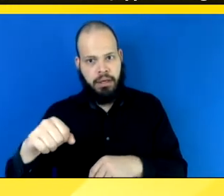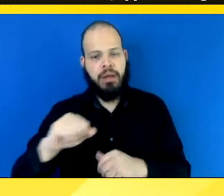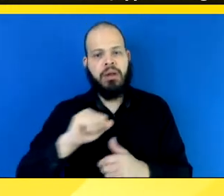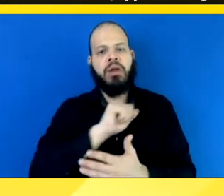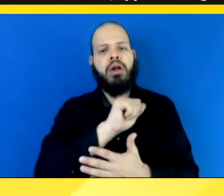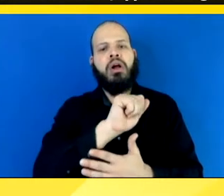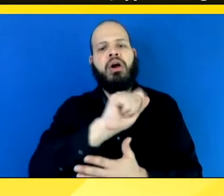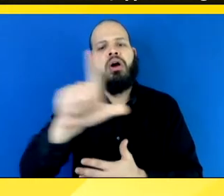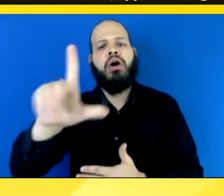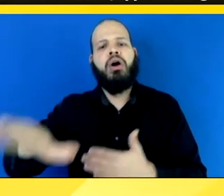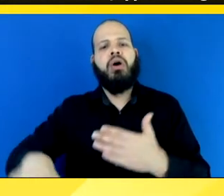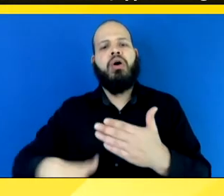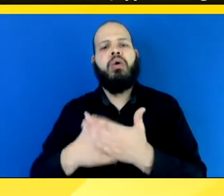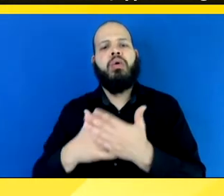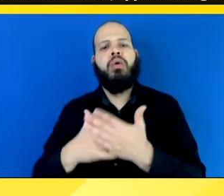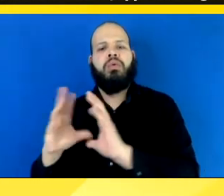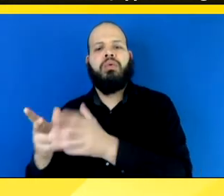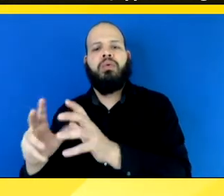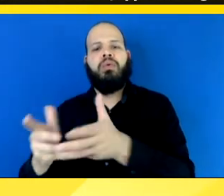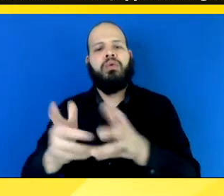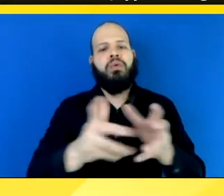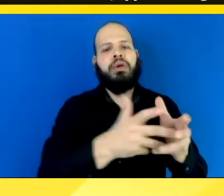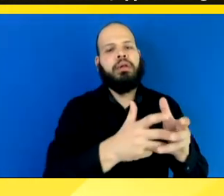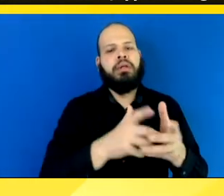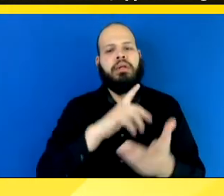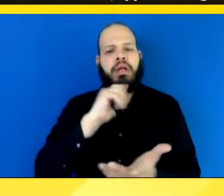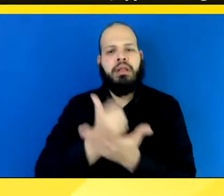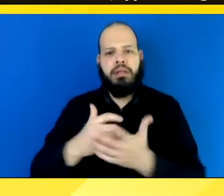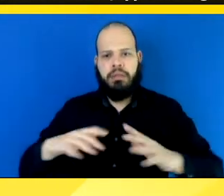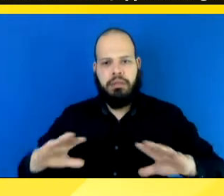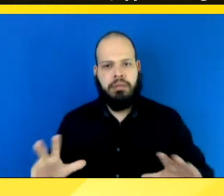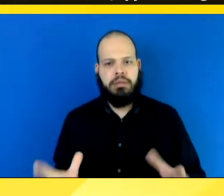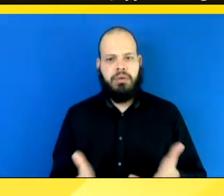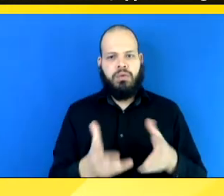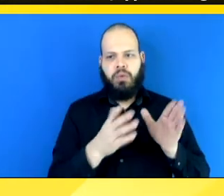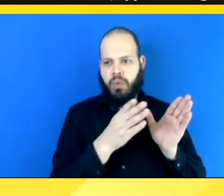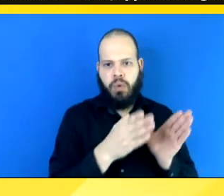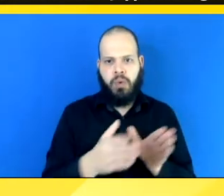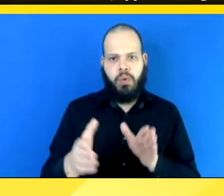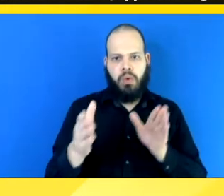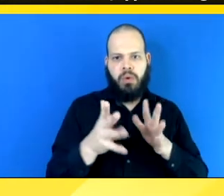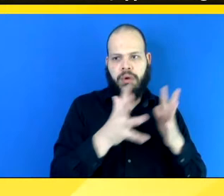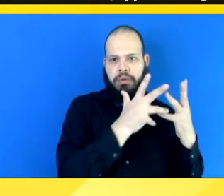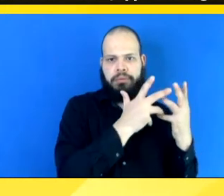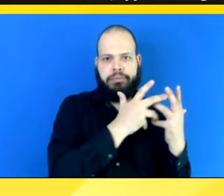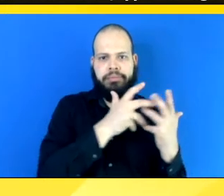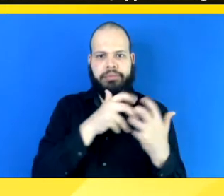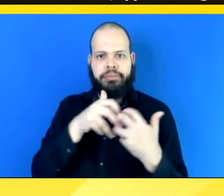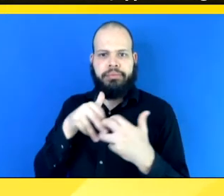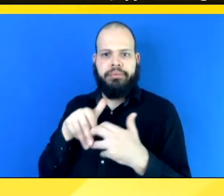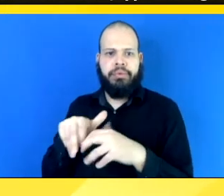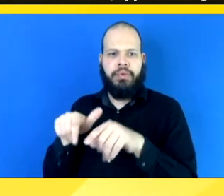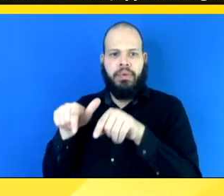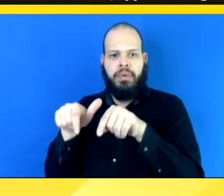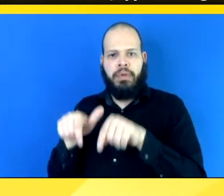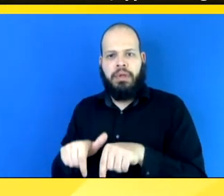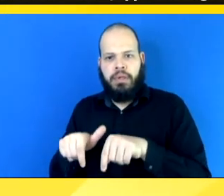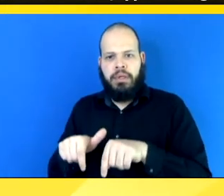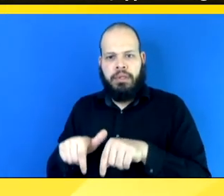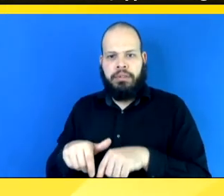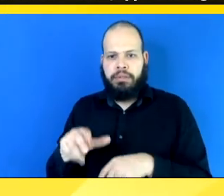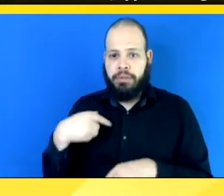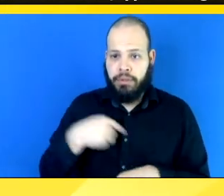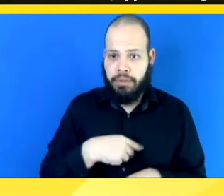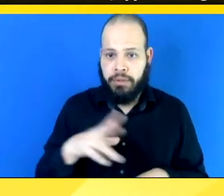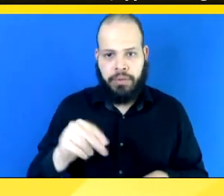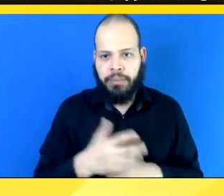here from Alabama, and the invitation came, I don't even know how to say, not, you can't say no. And what we want to be clear is the reason we're